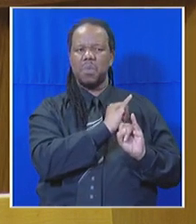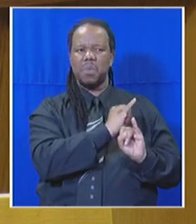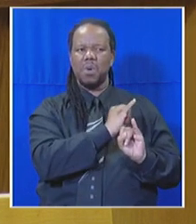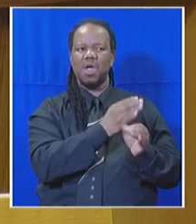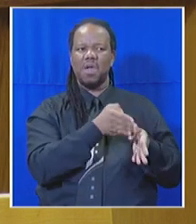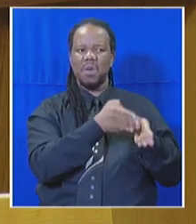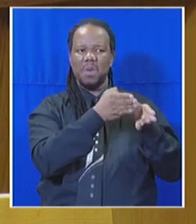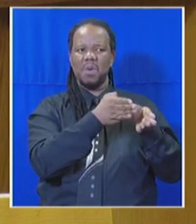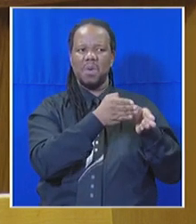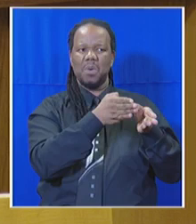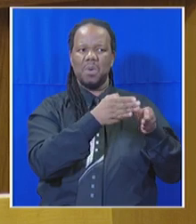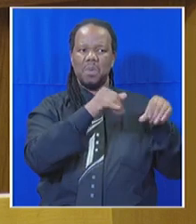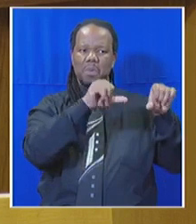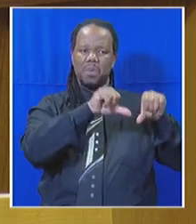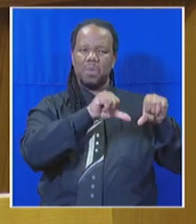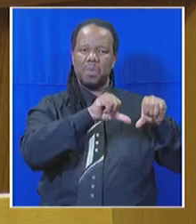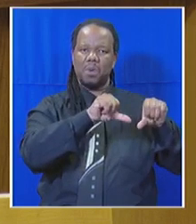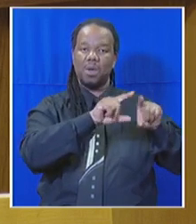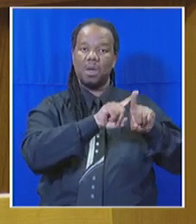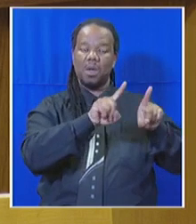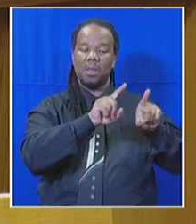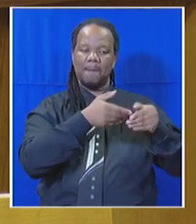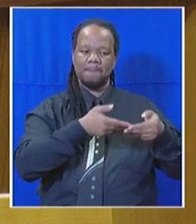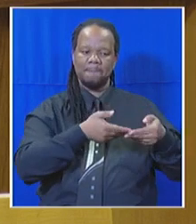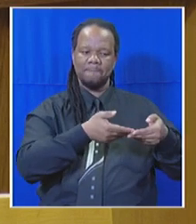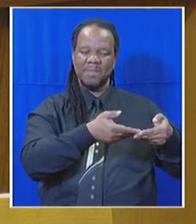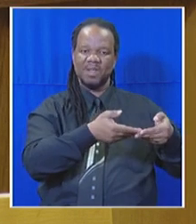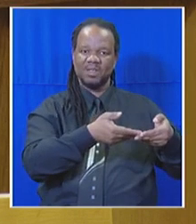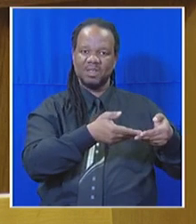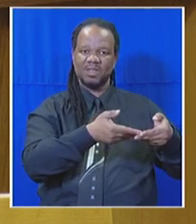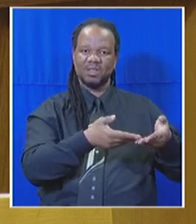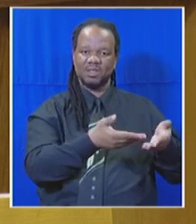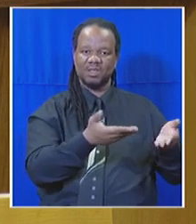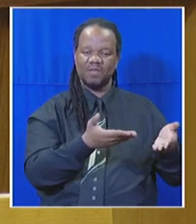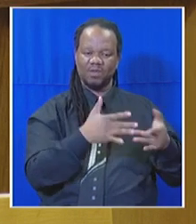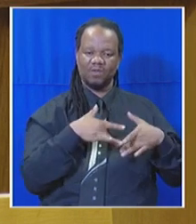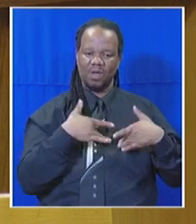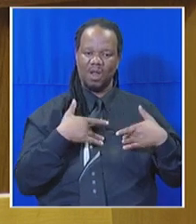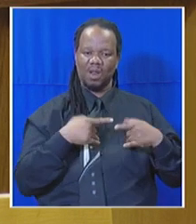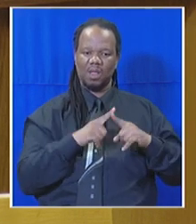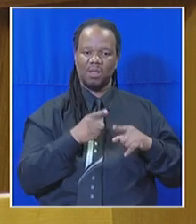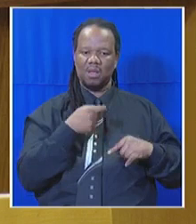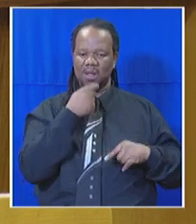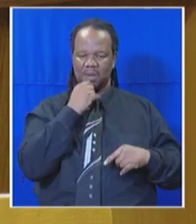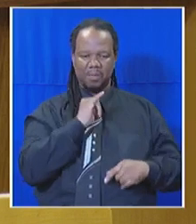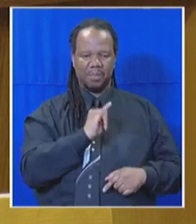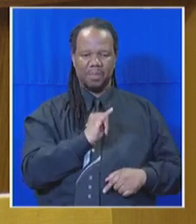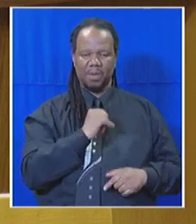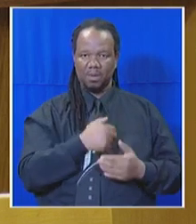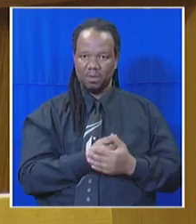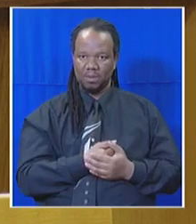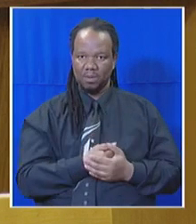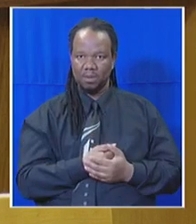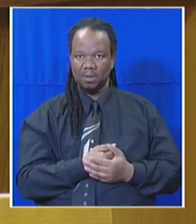both structurally and in terms of basic humane standards of health and hygiene. We hear reports